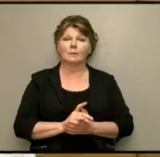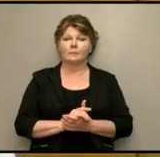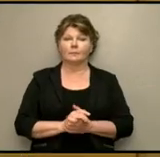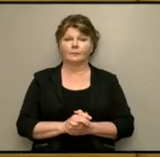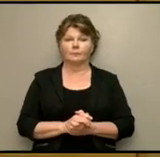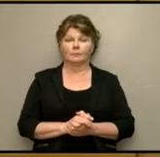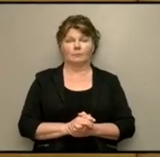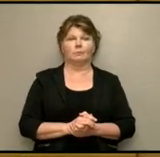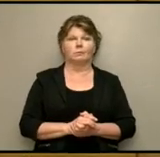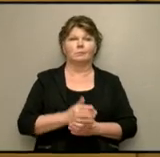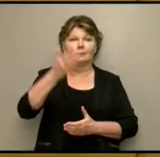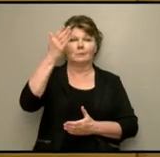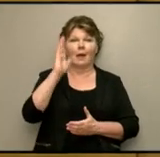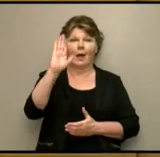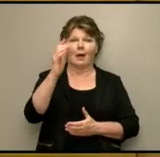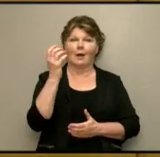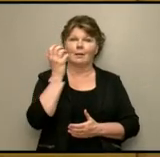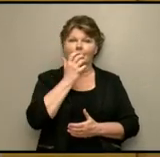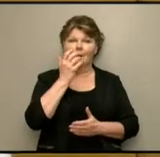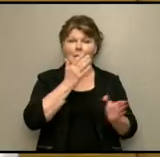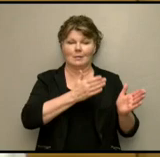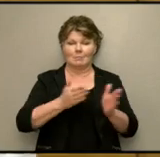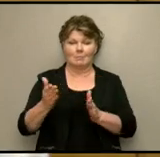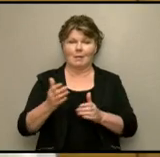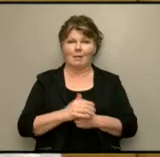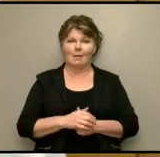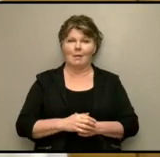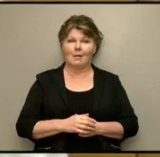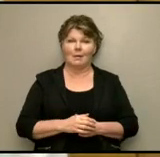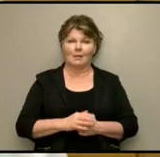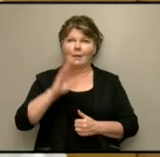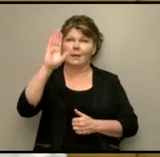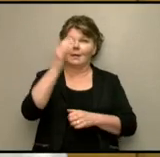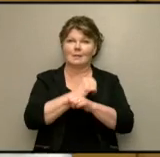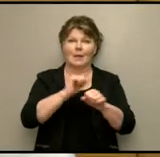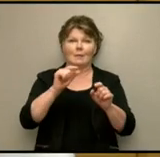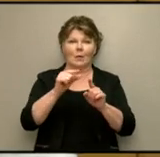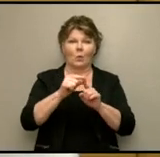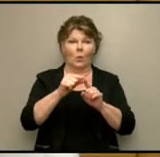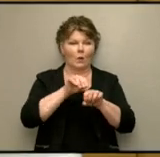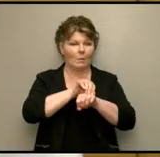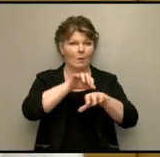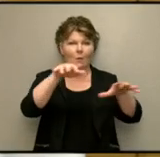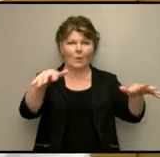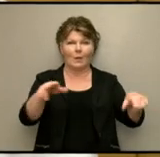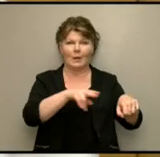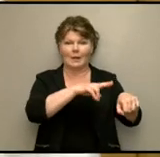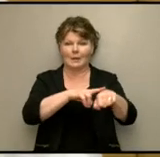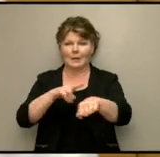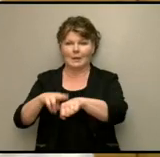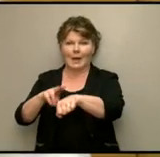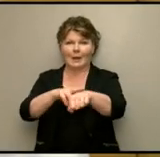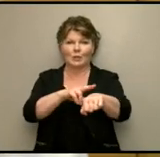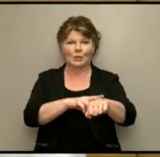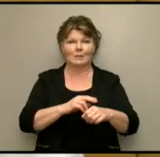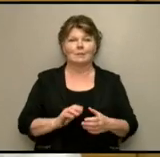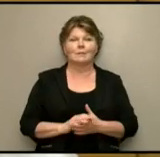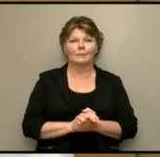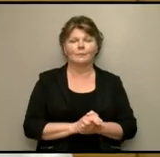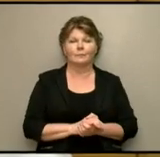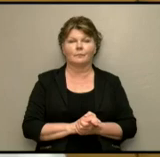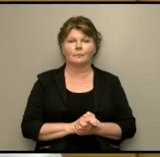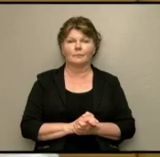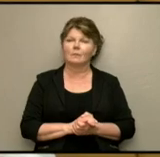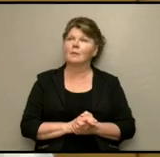What a plan God had for taking his saving words to the nations. Makes me ask, for what purpose is